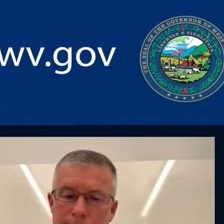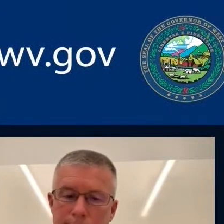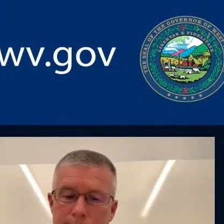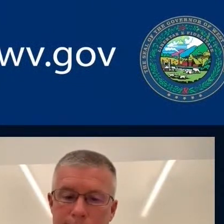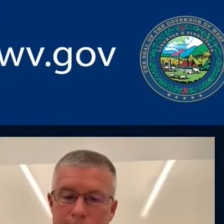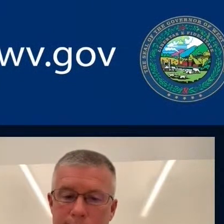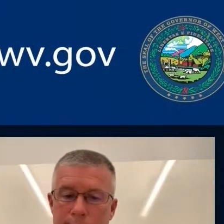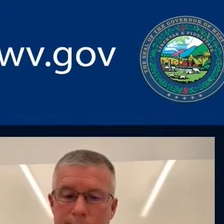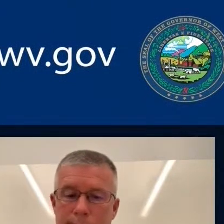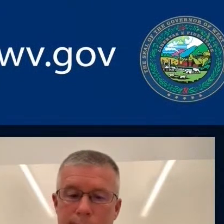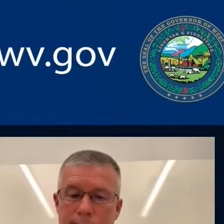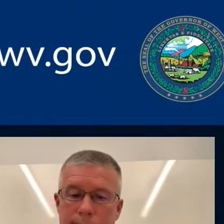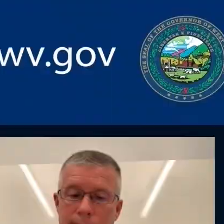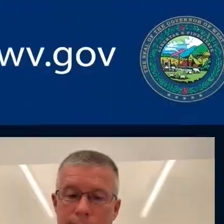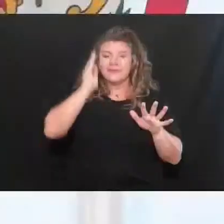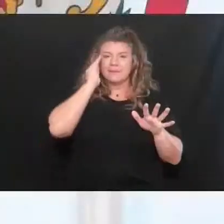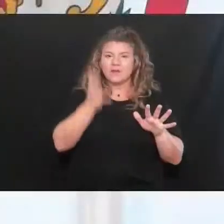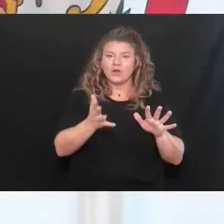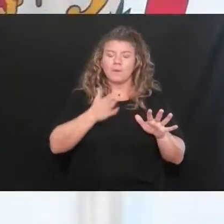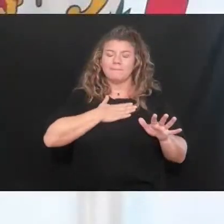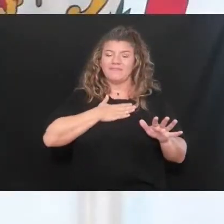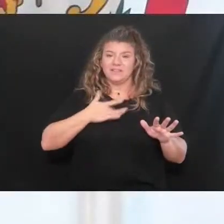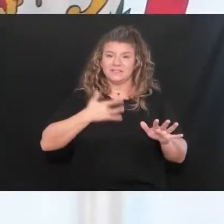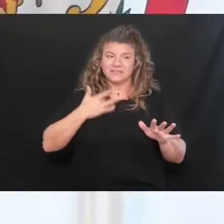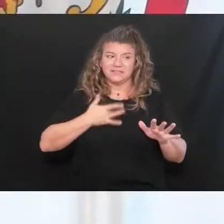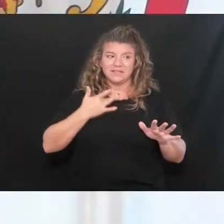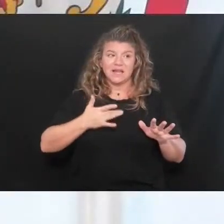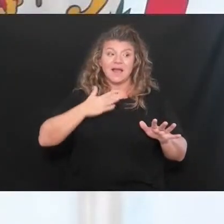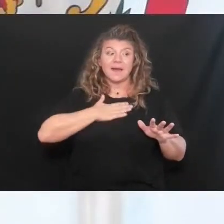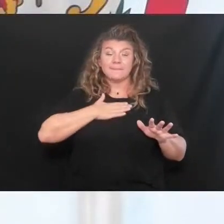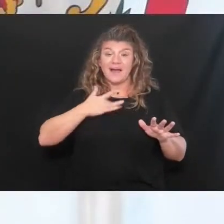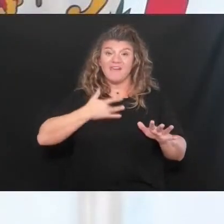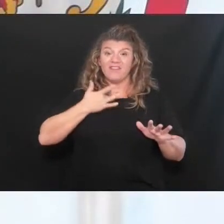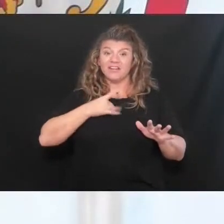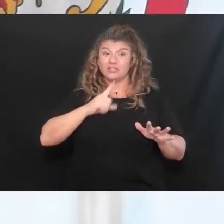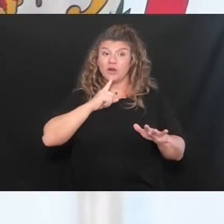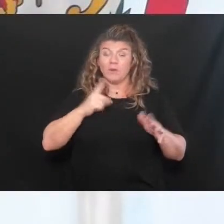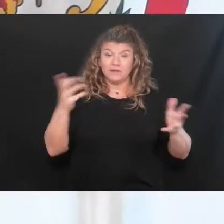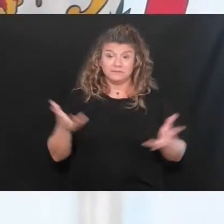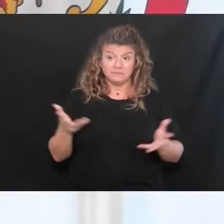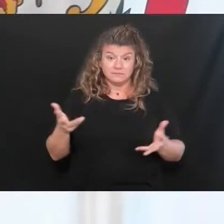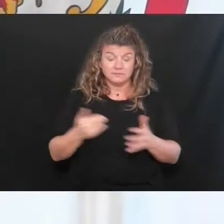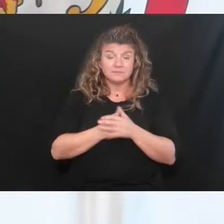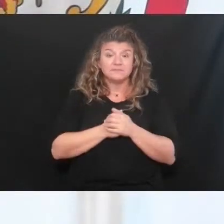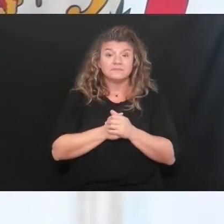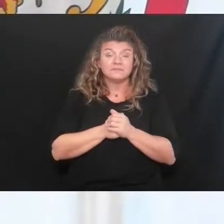let me tell you my feelings. My feelings are this,